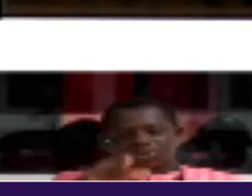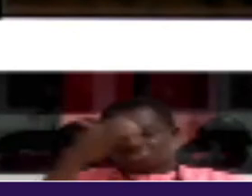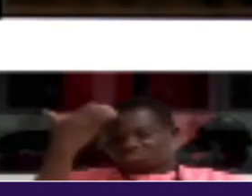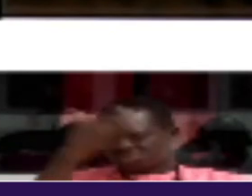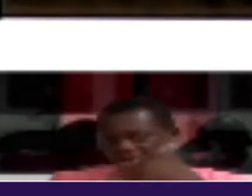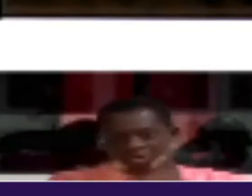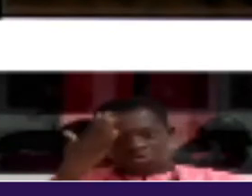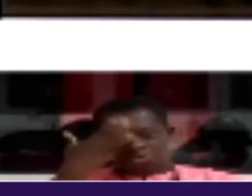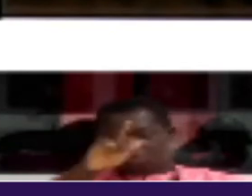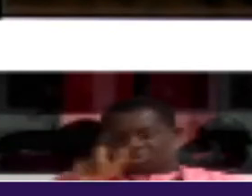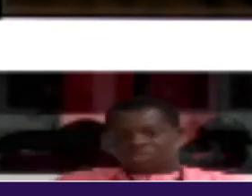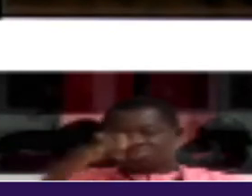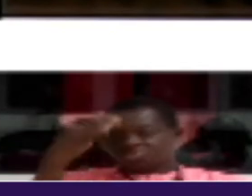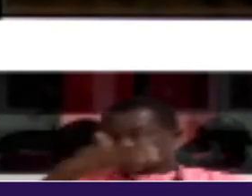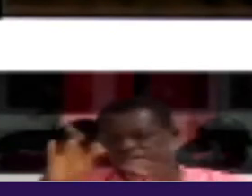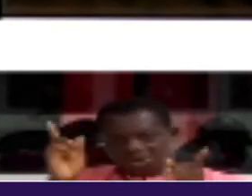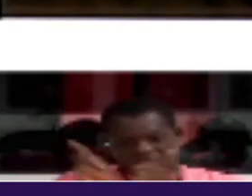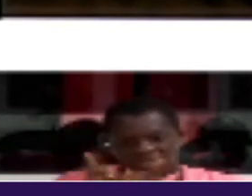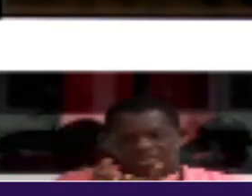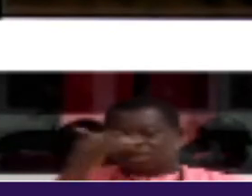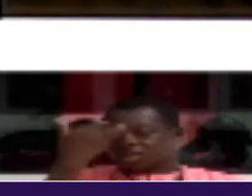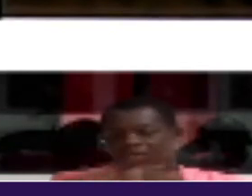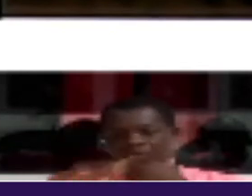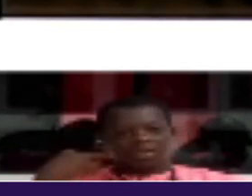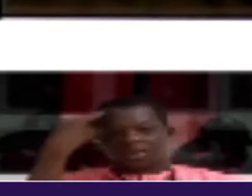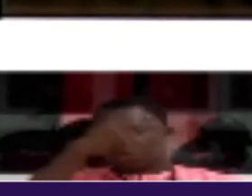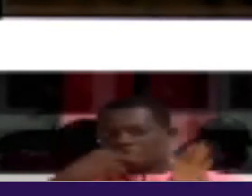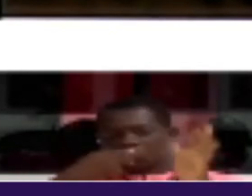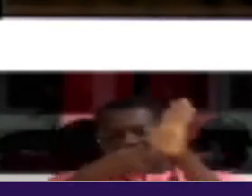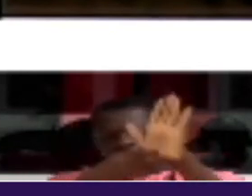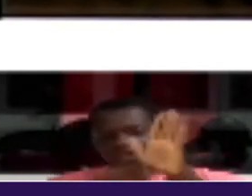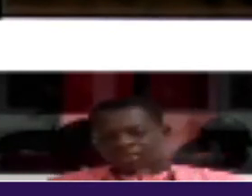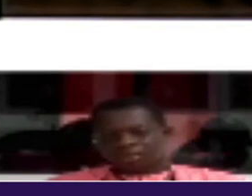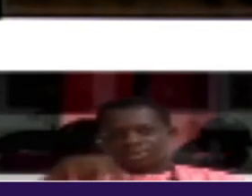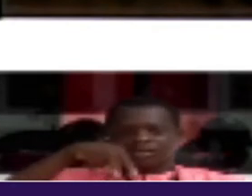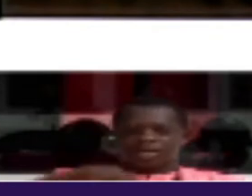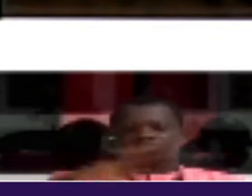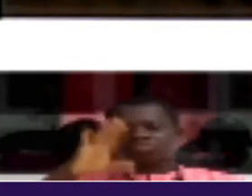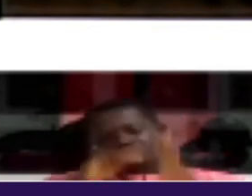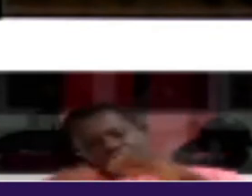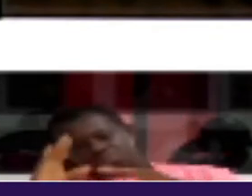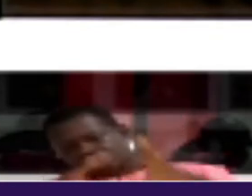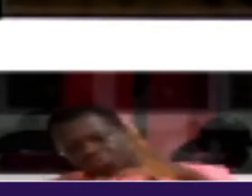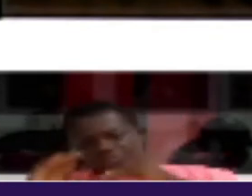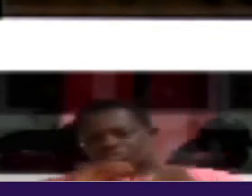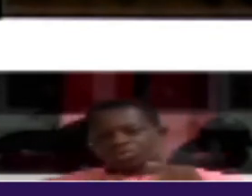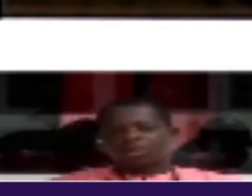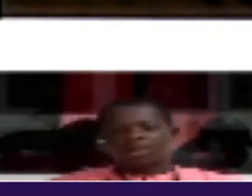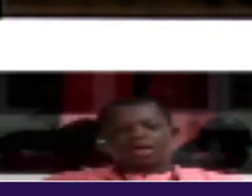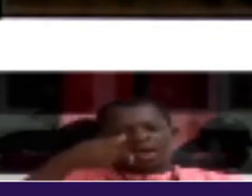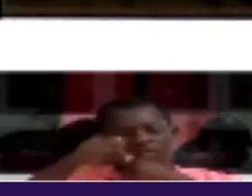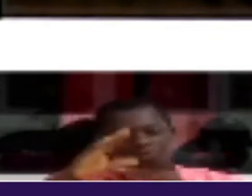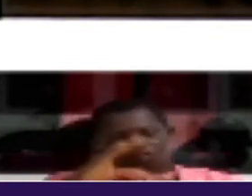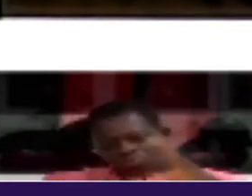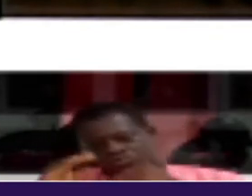knew. I never met him, I don't recognize him. So they stand, they chat, they talk. After they